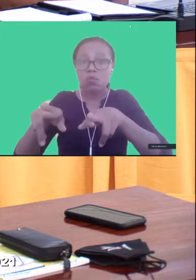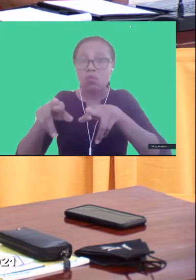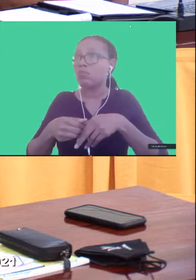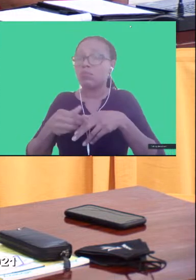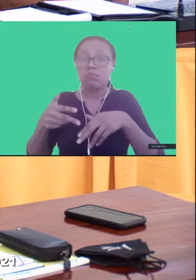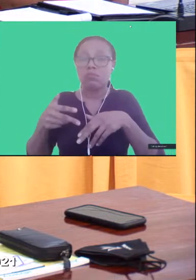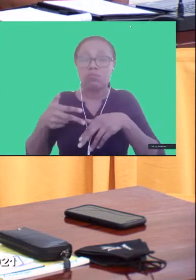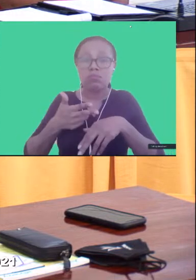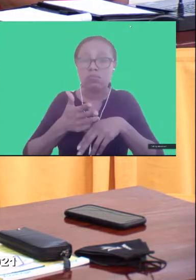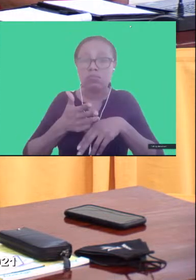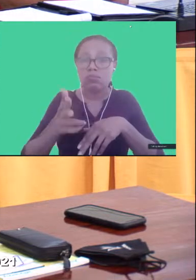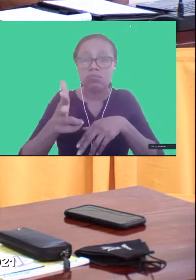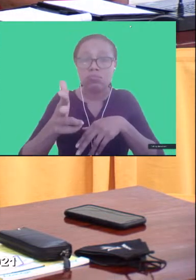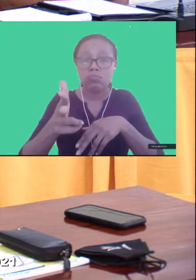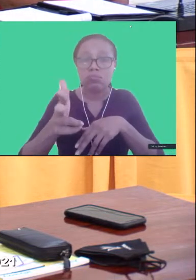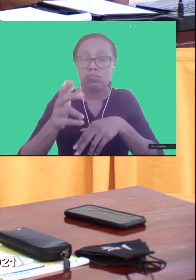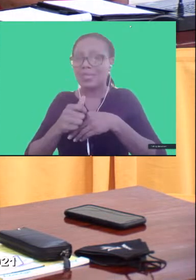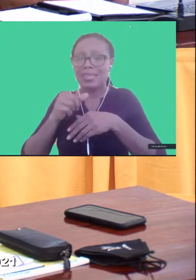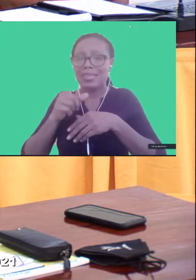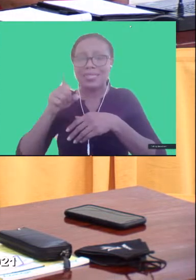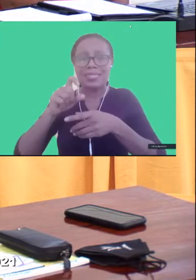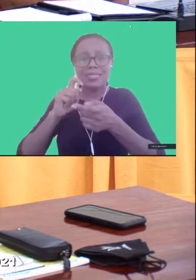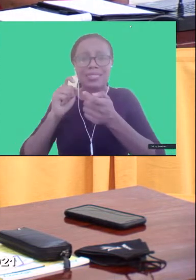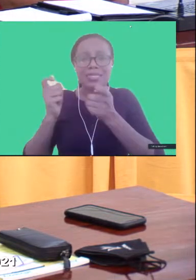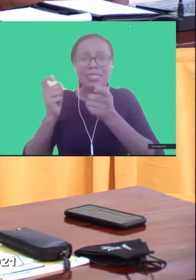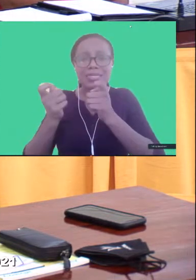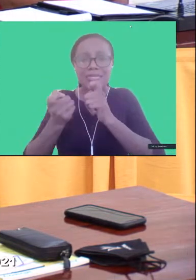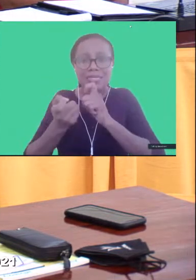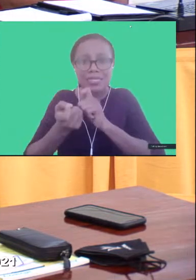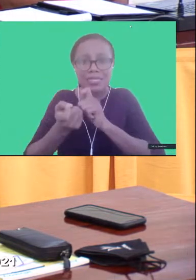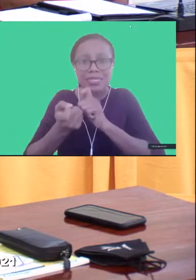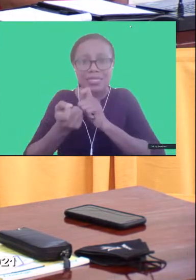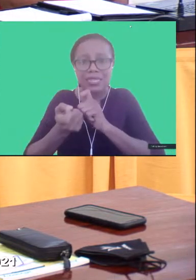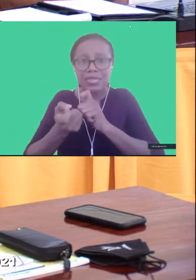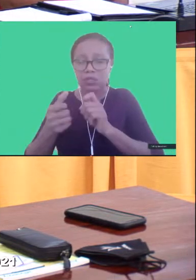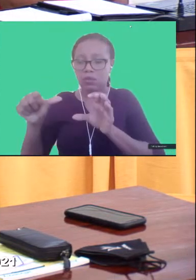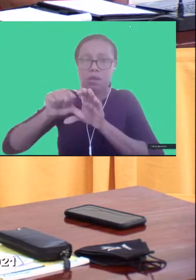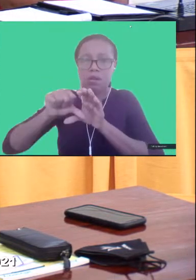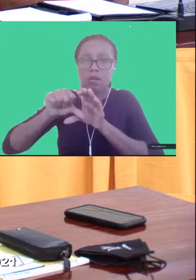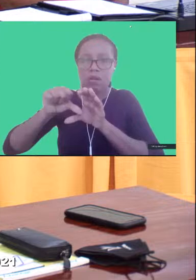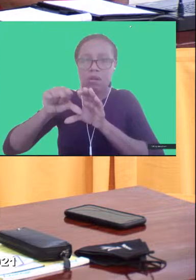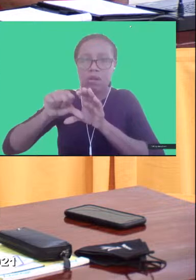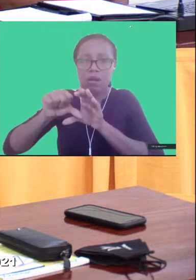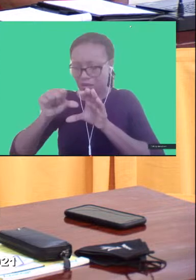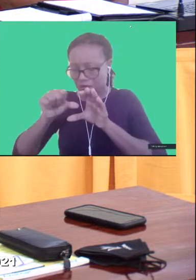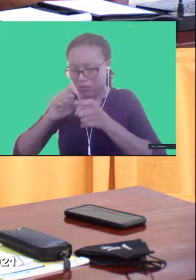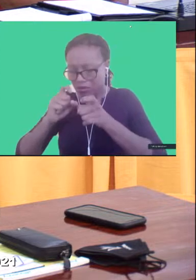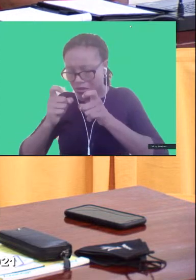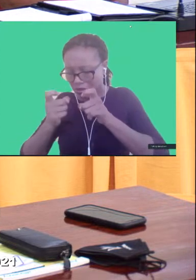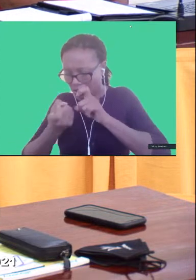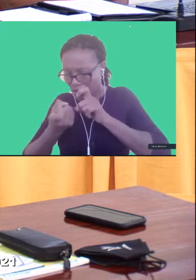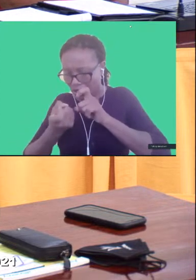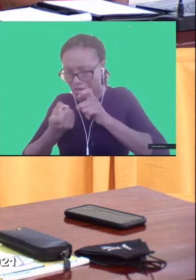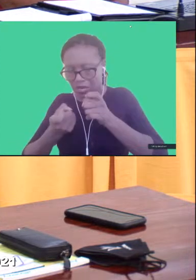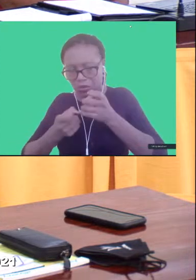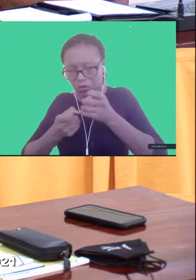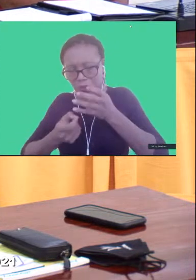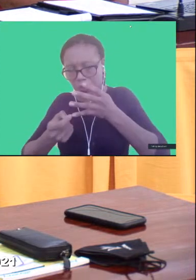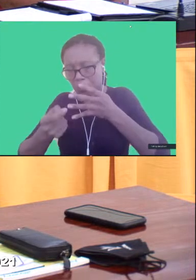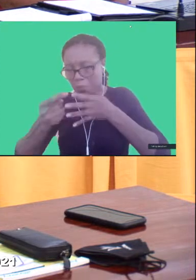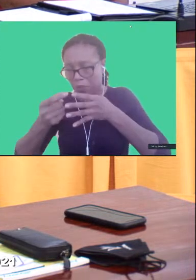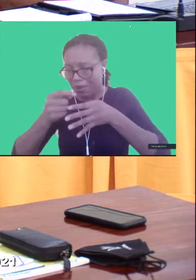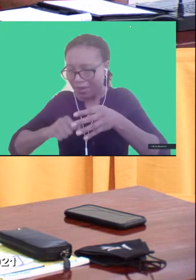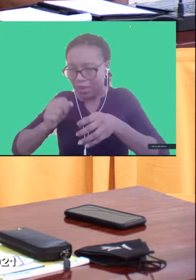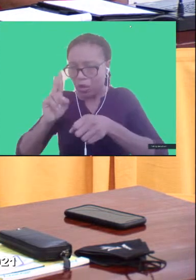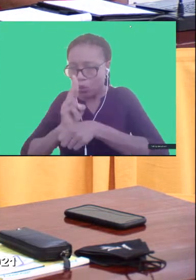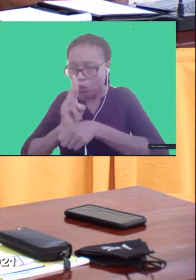of energy, or alternatively, with regard to brand new vehicles that are going to be brought in, we would want to see an